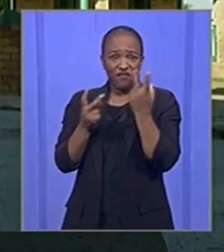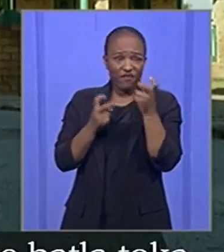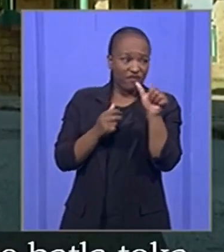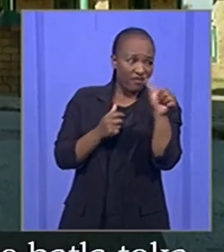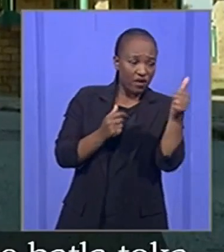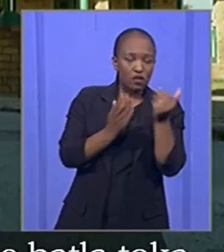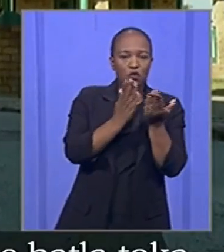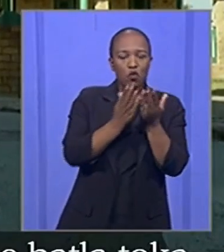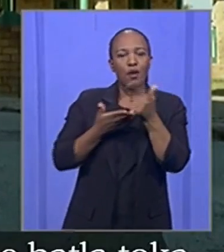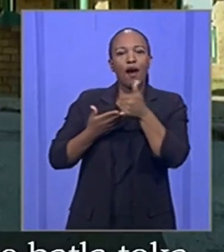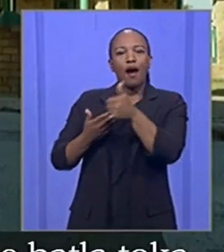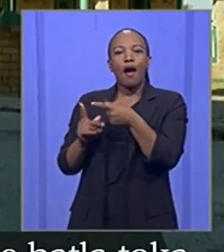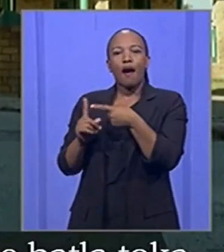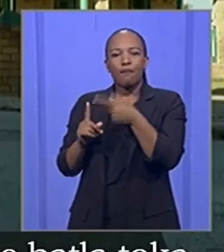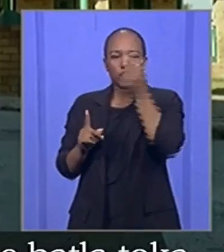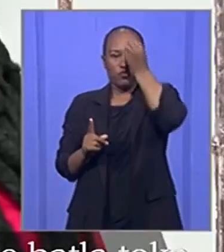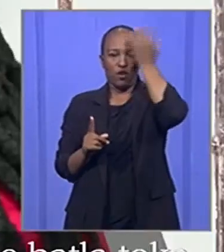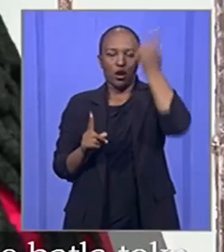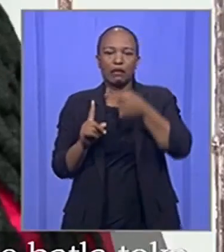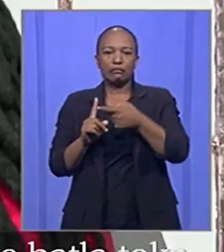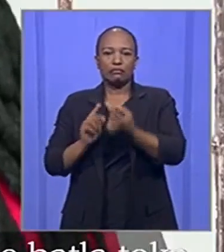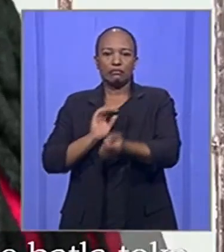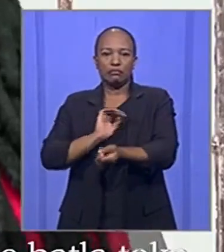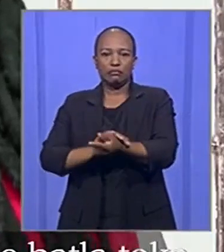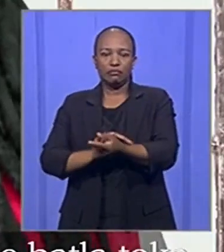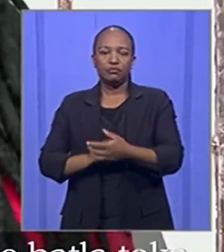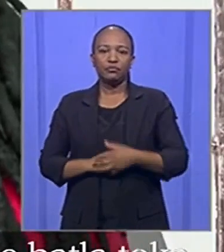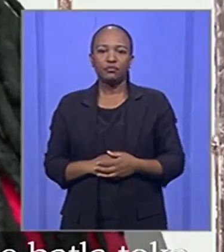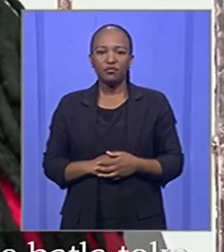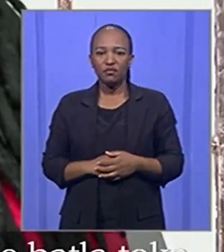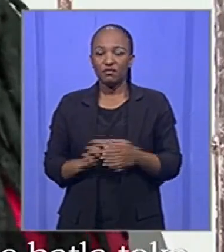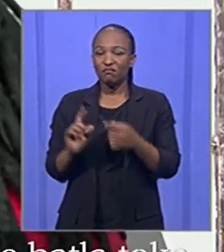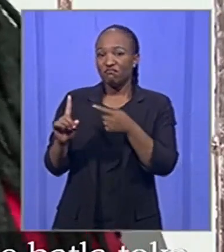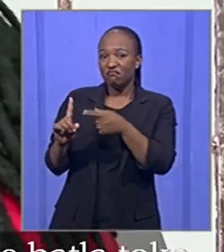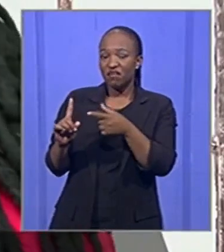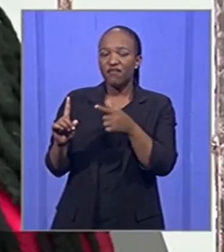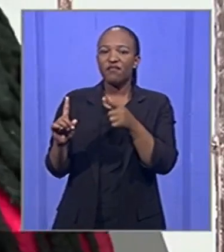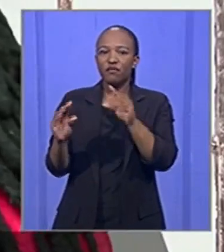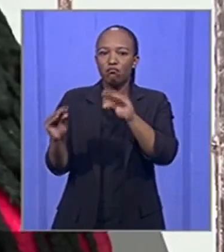thusa go lebala se se mo diragaletseng. At least ya change sekolo